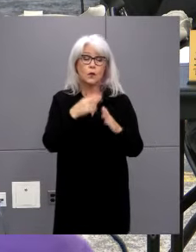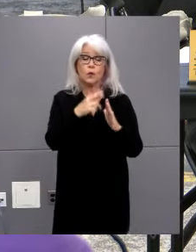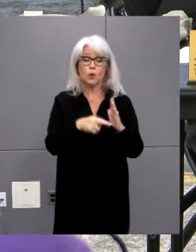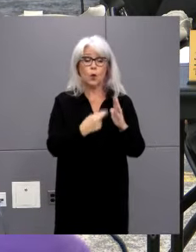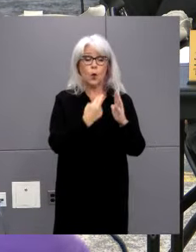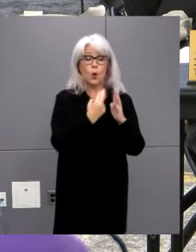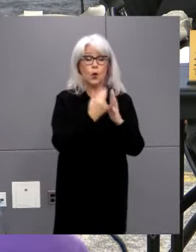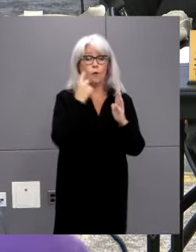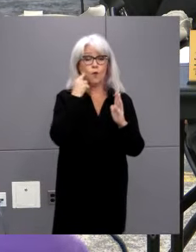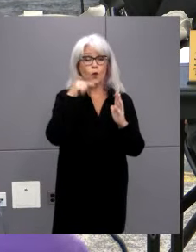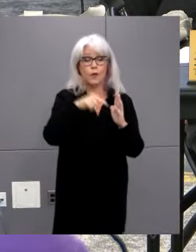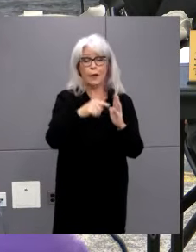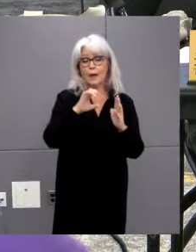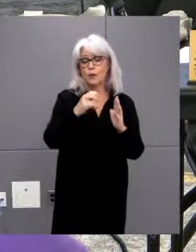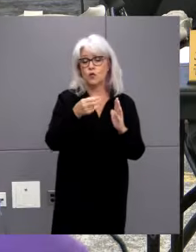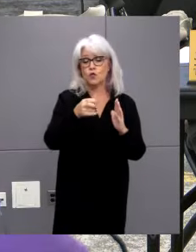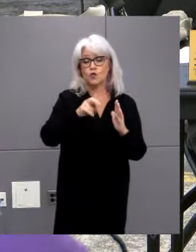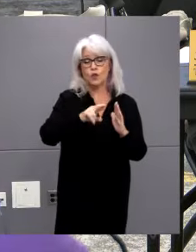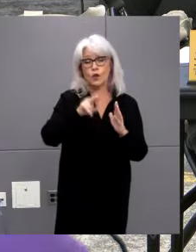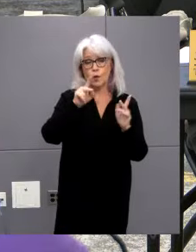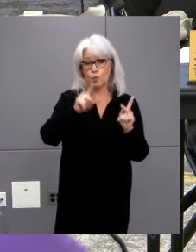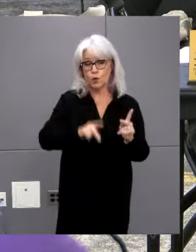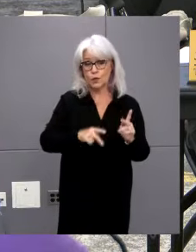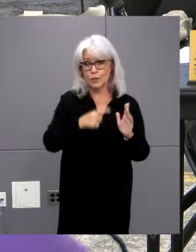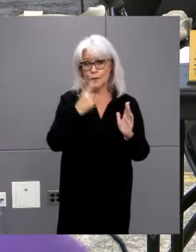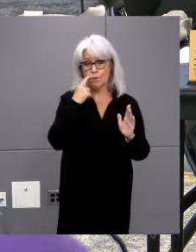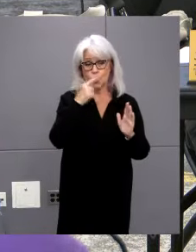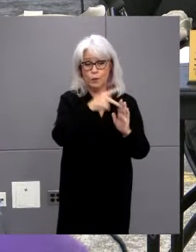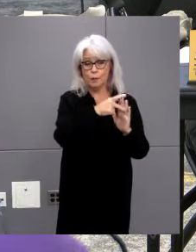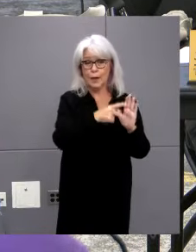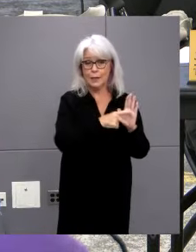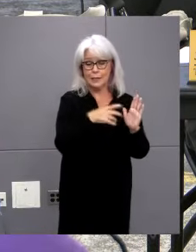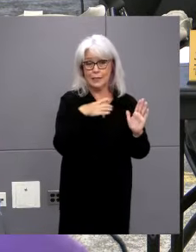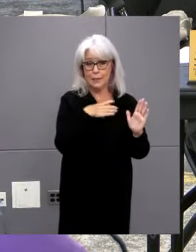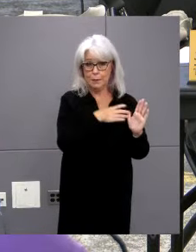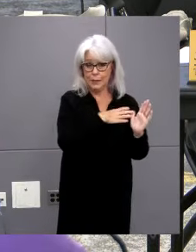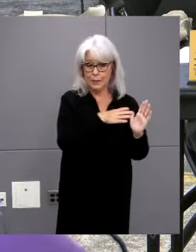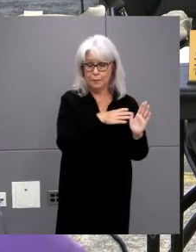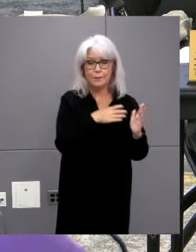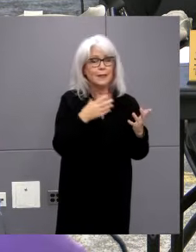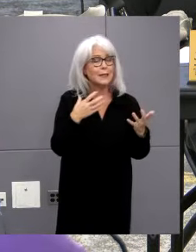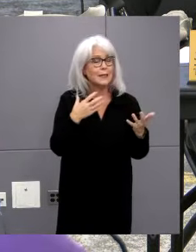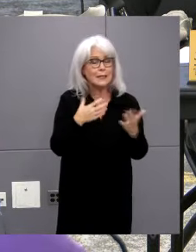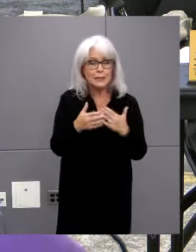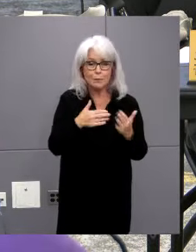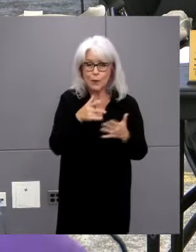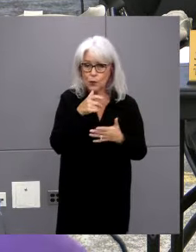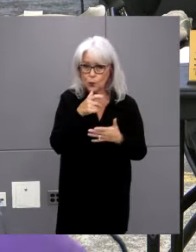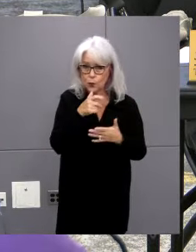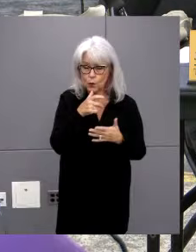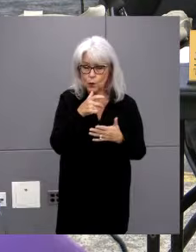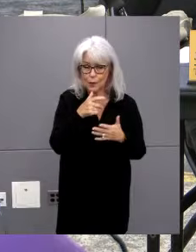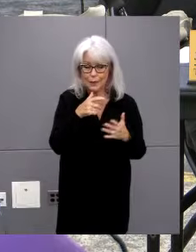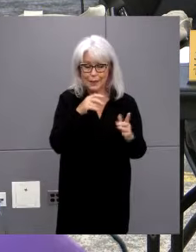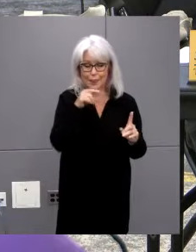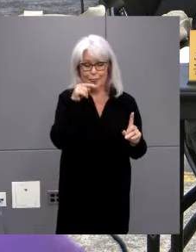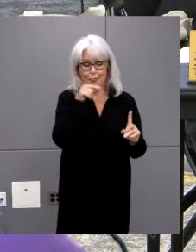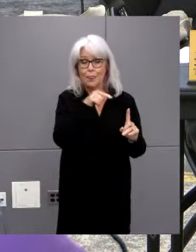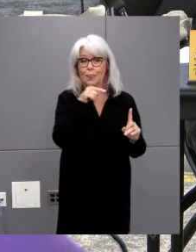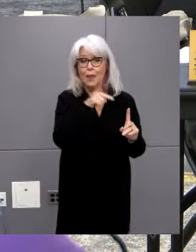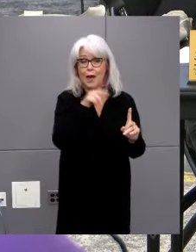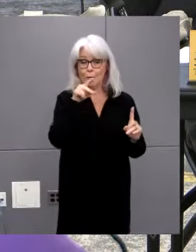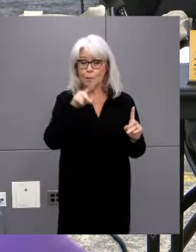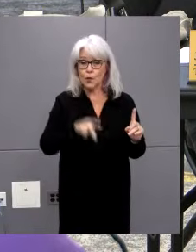chairperson. And my personal belief is whoever it is, that the chairperson